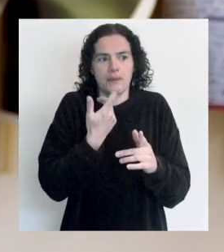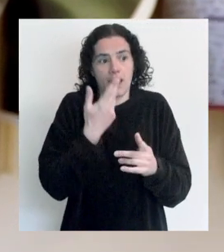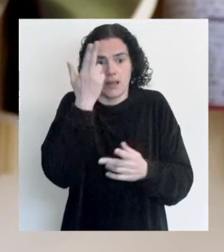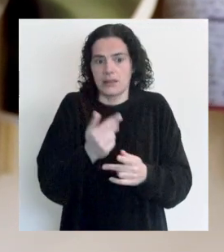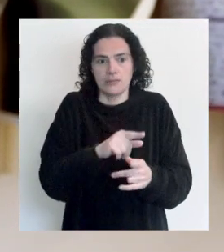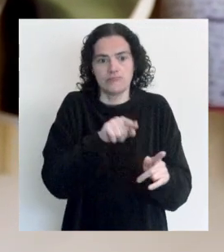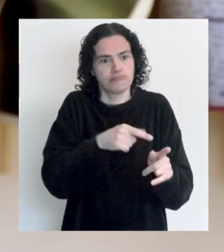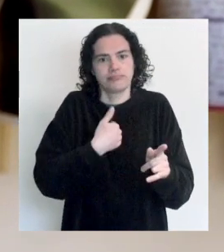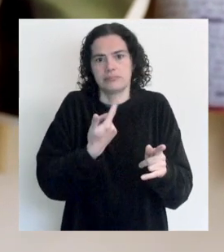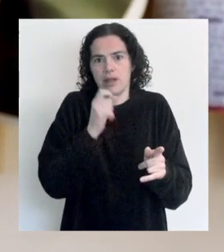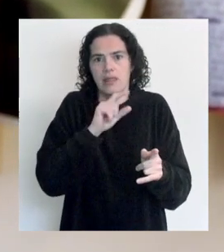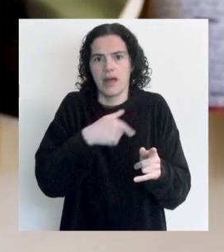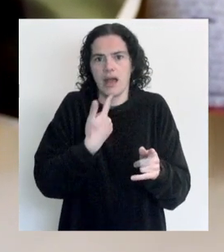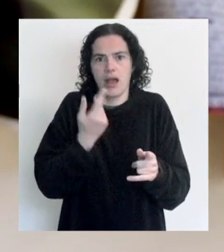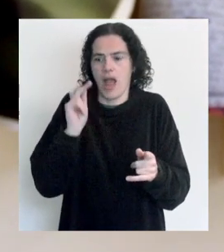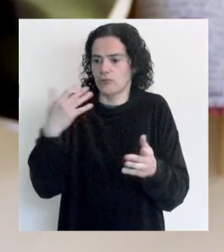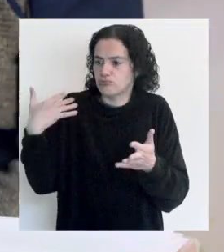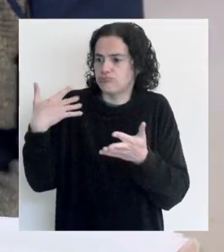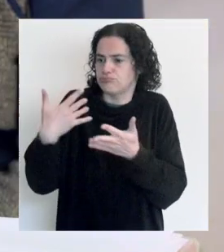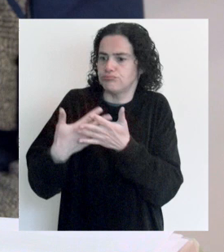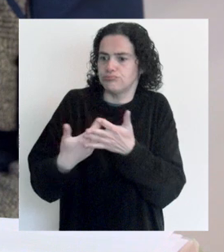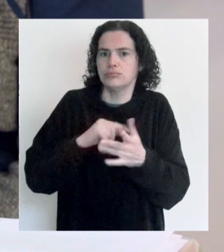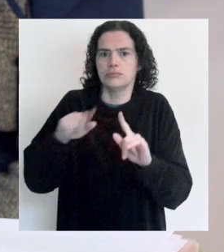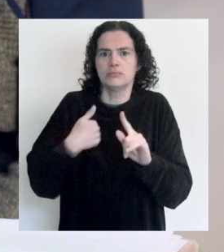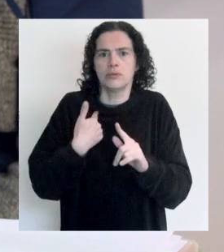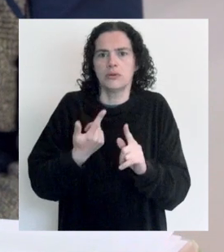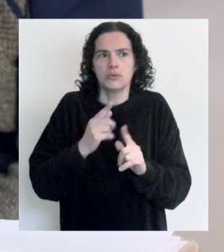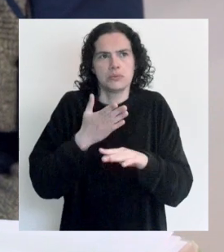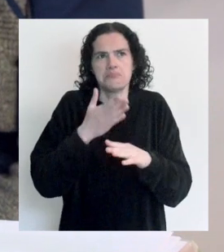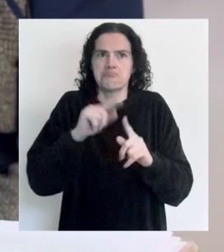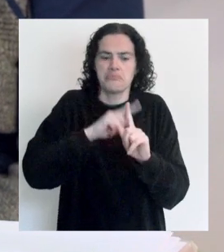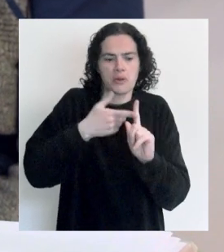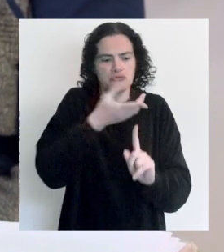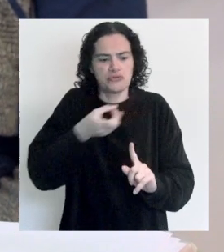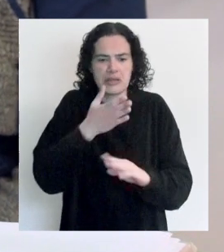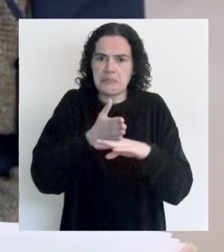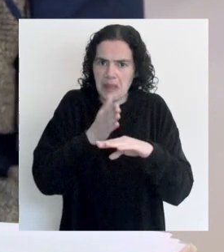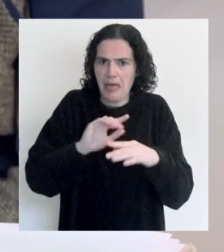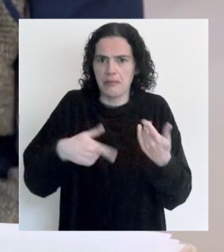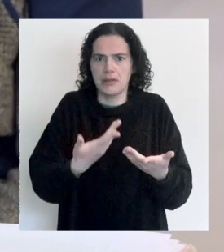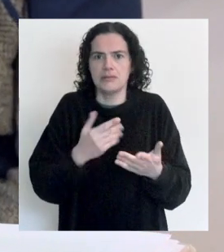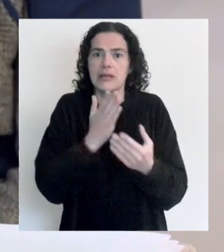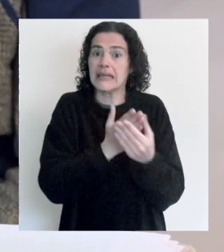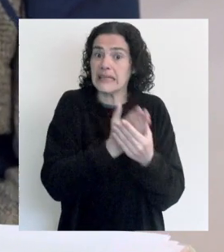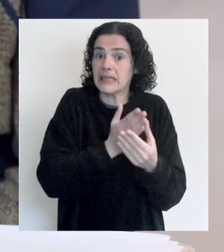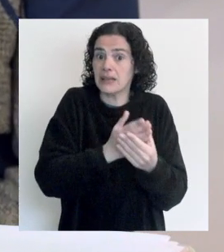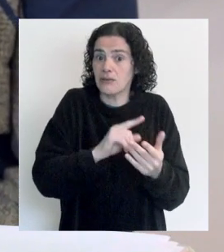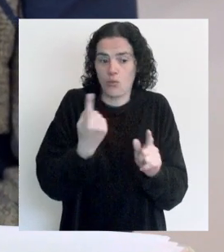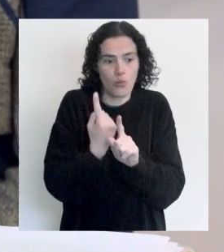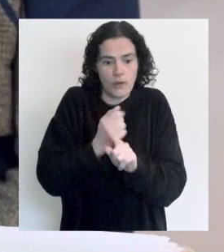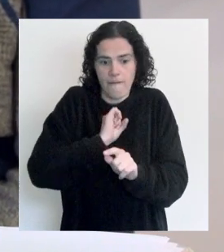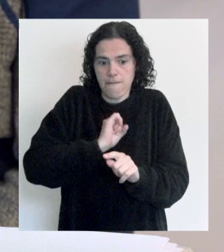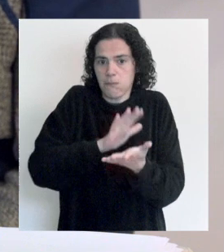artist Joseph Grigley, with whom I've worked a lot over the years, has since the second half of the 90s archived all